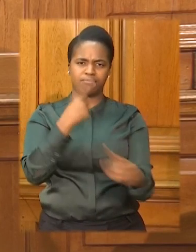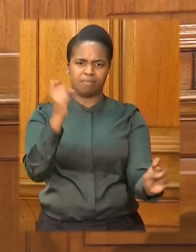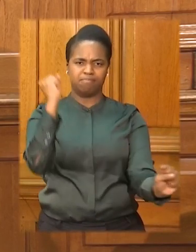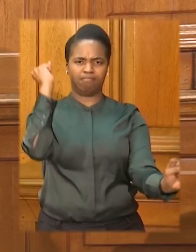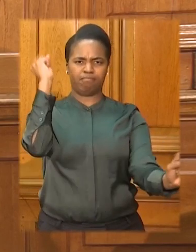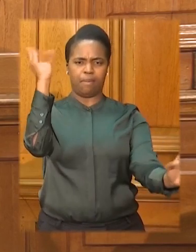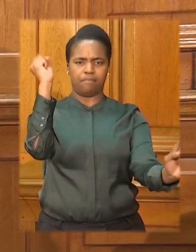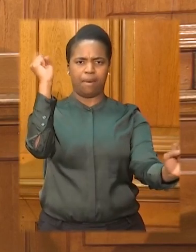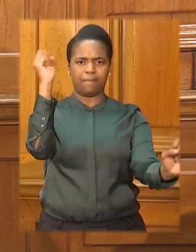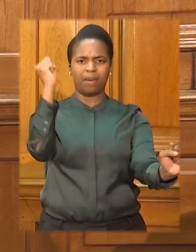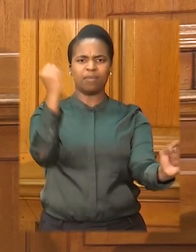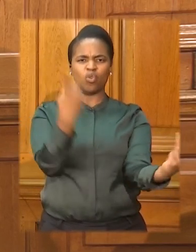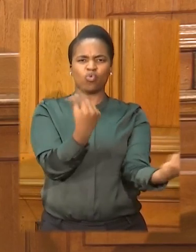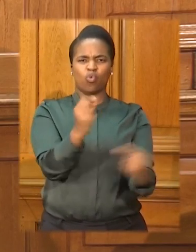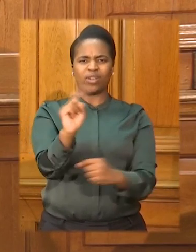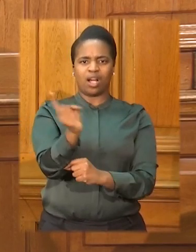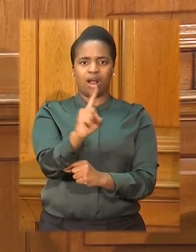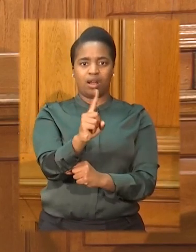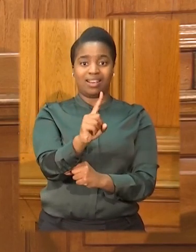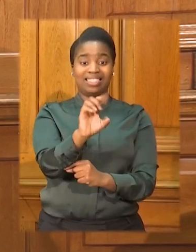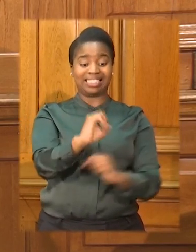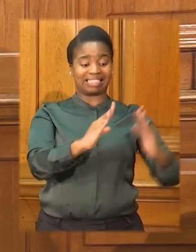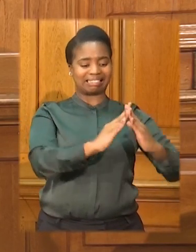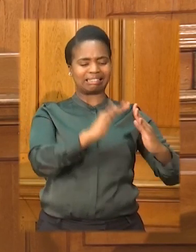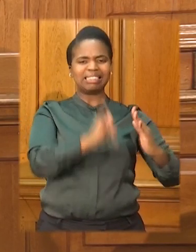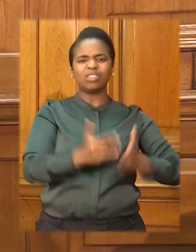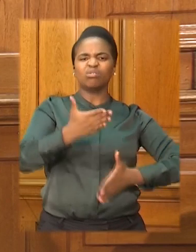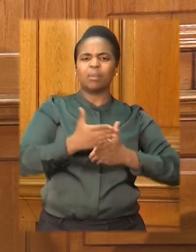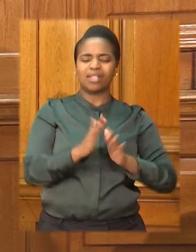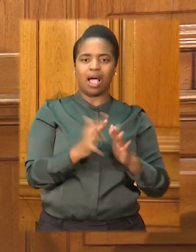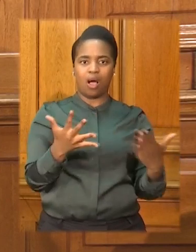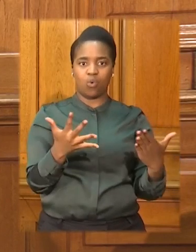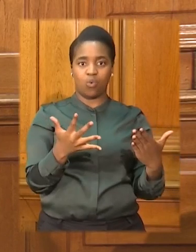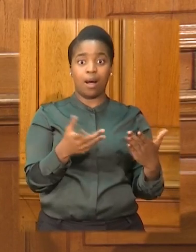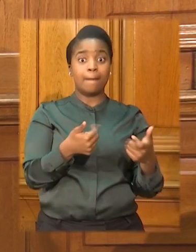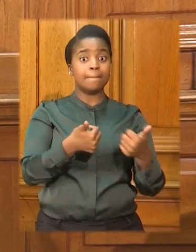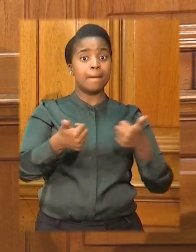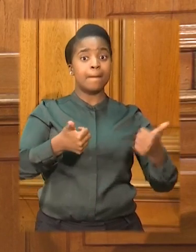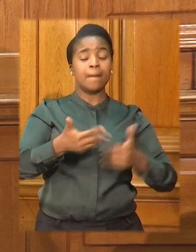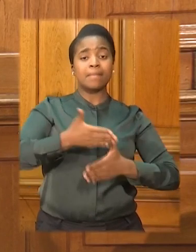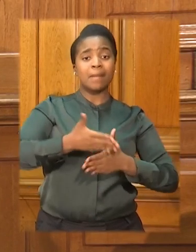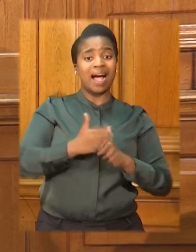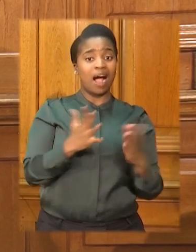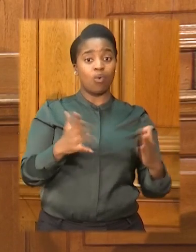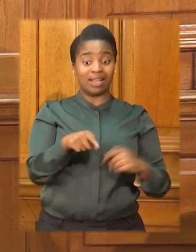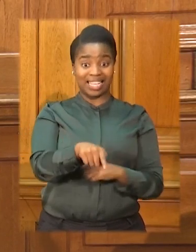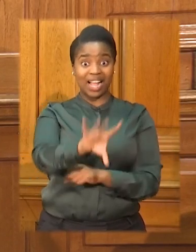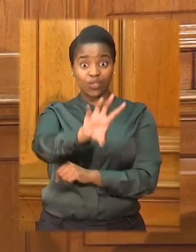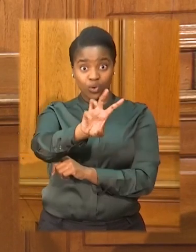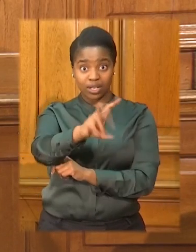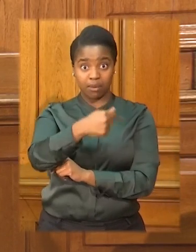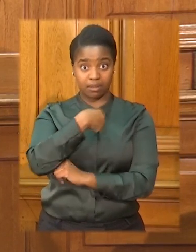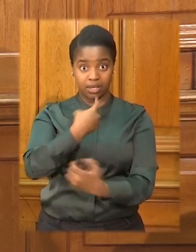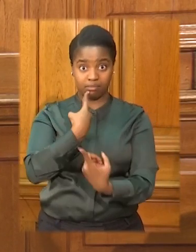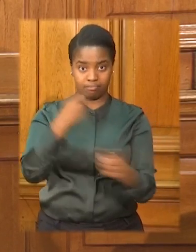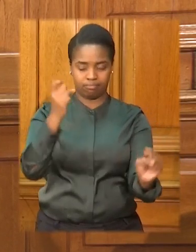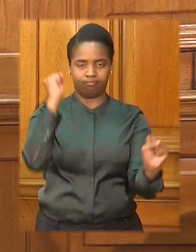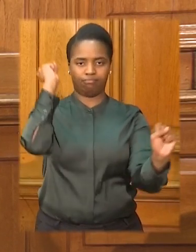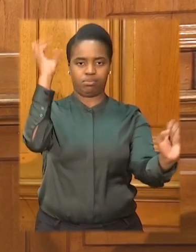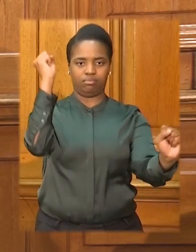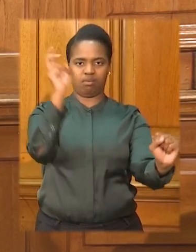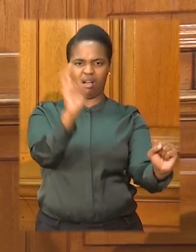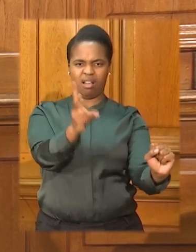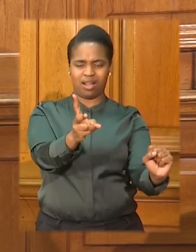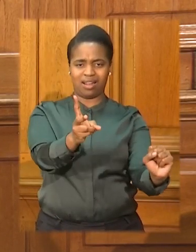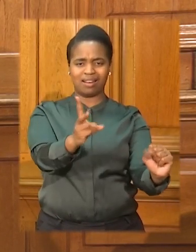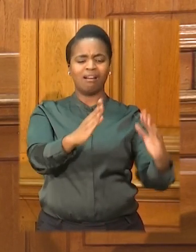be taken beyond the nationwide lockdown to reopen the economy. This crisis will